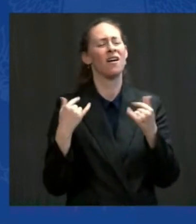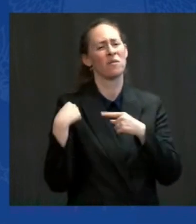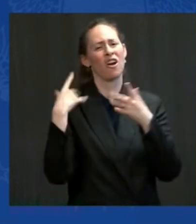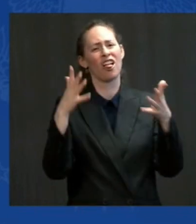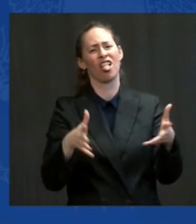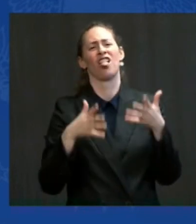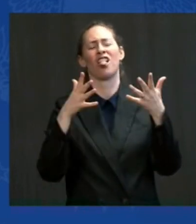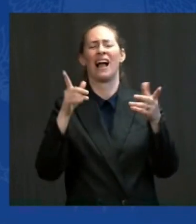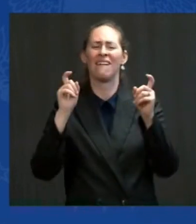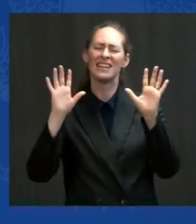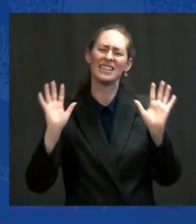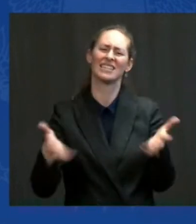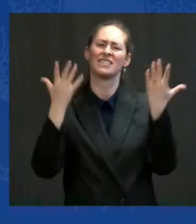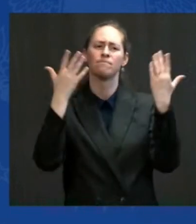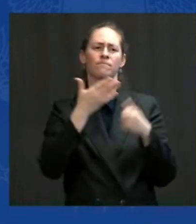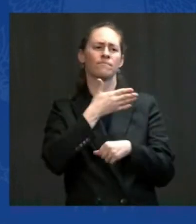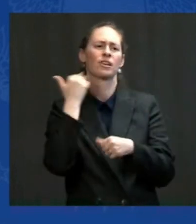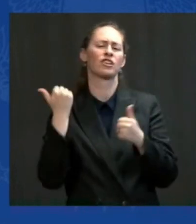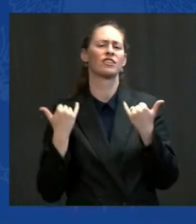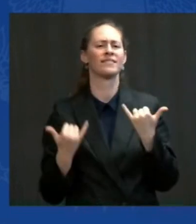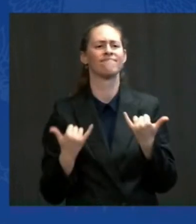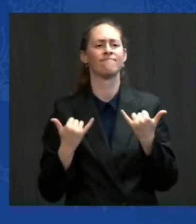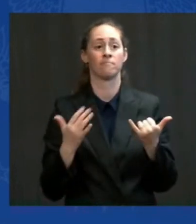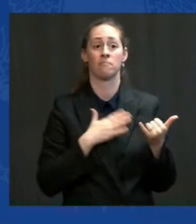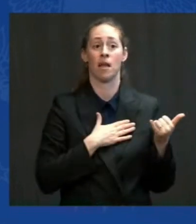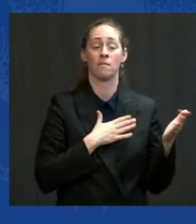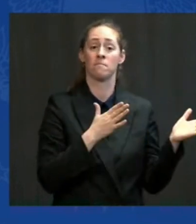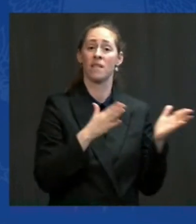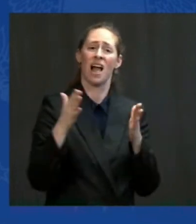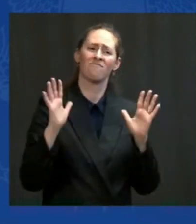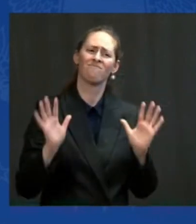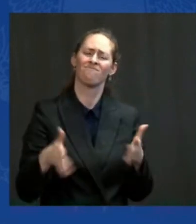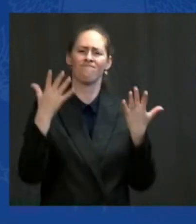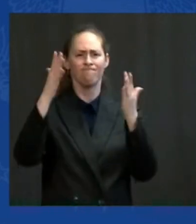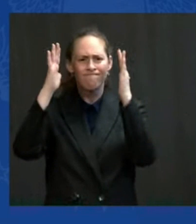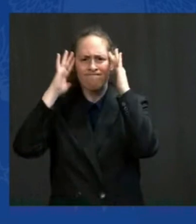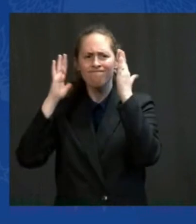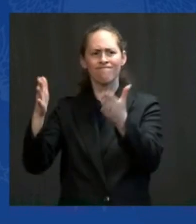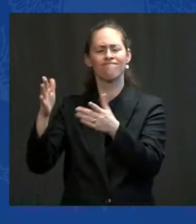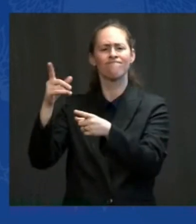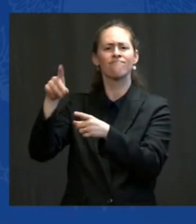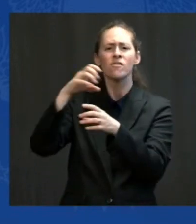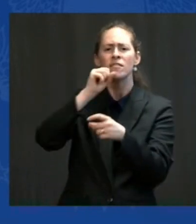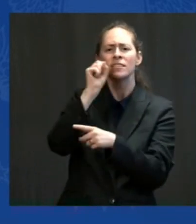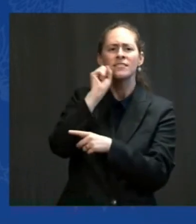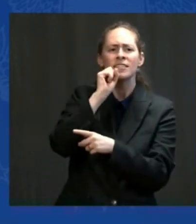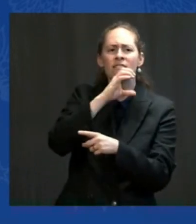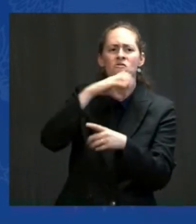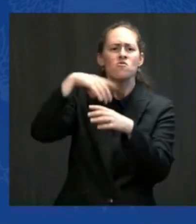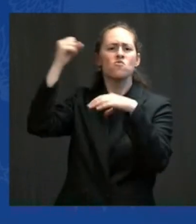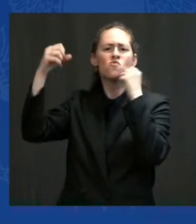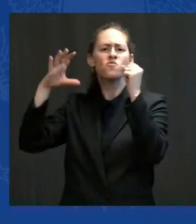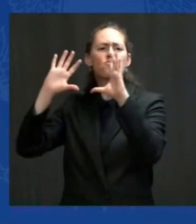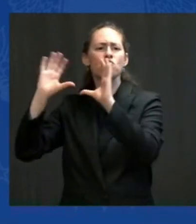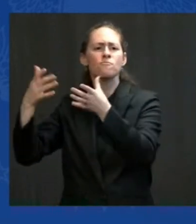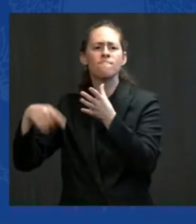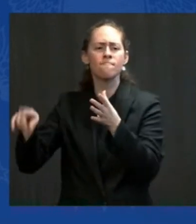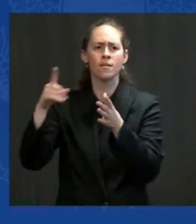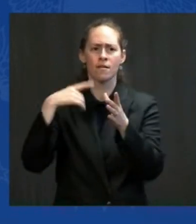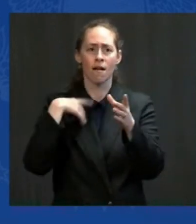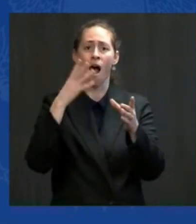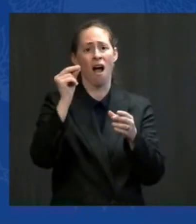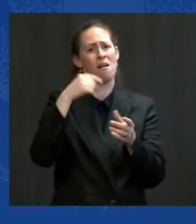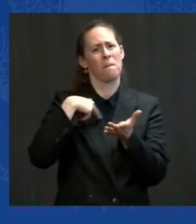the older and disabled Americans while improving jobs and pay for home care workers who care for them. And here's the